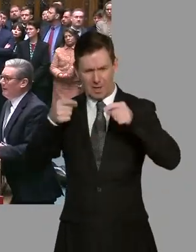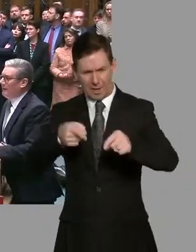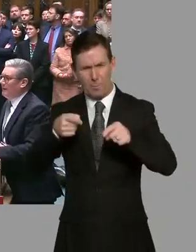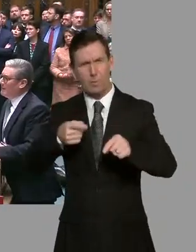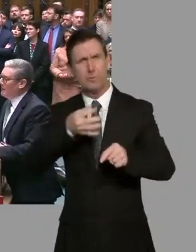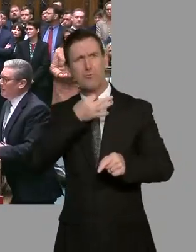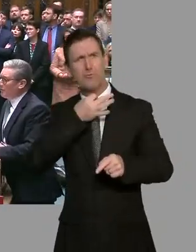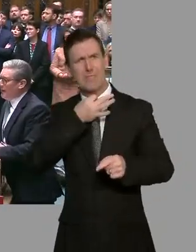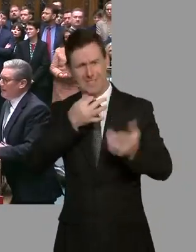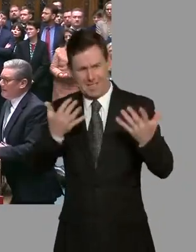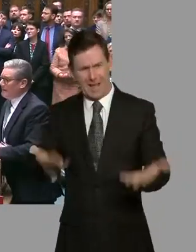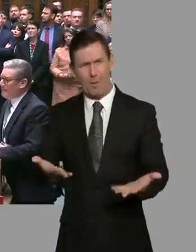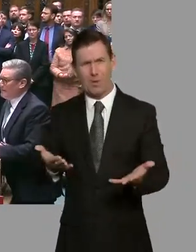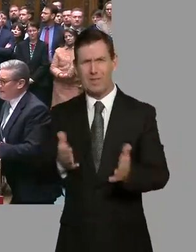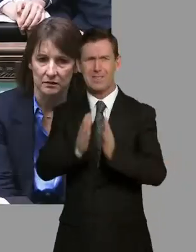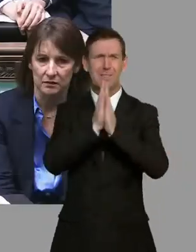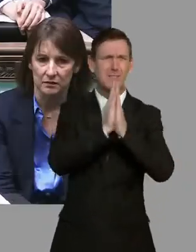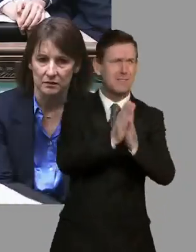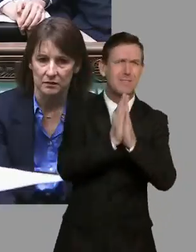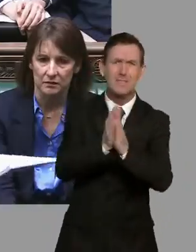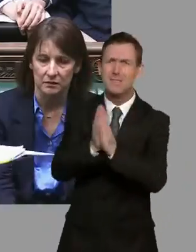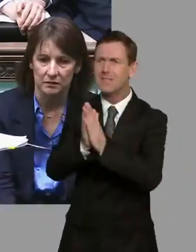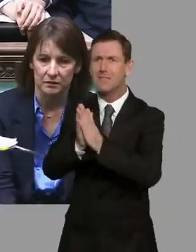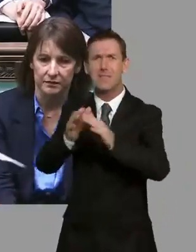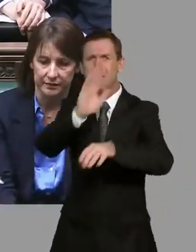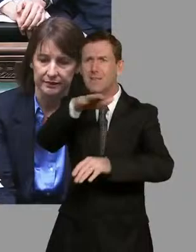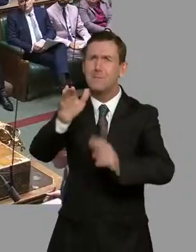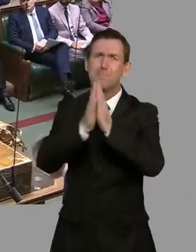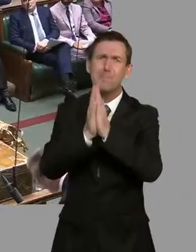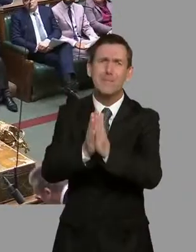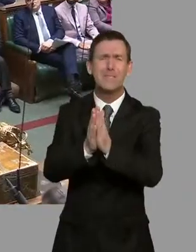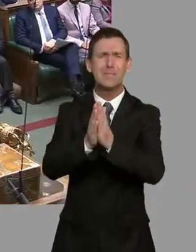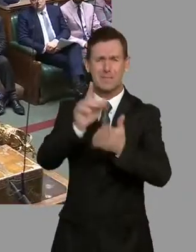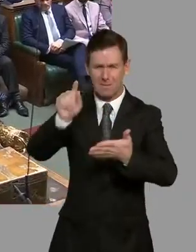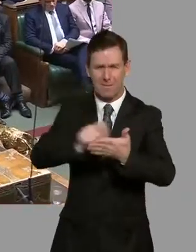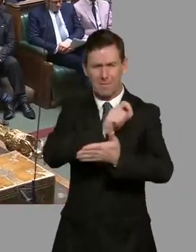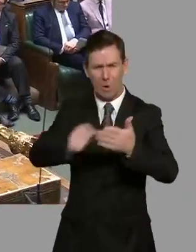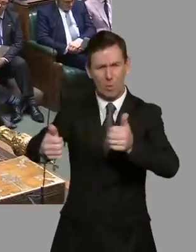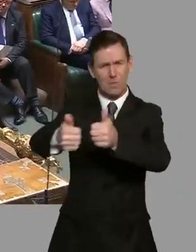the bill. Don't wreck this in this misguided way.